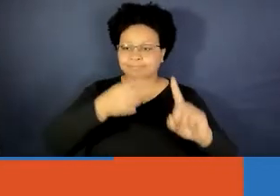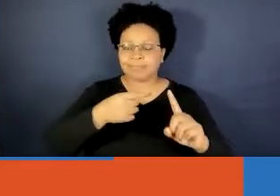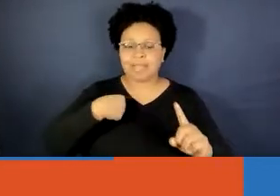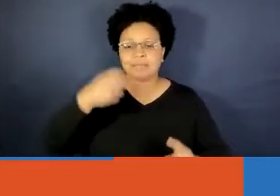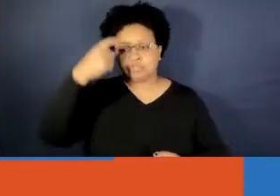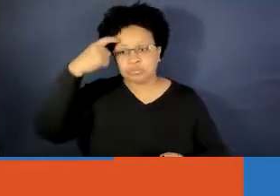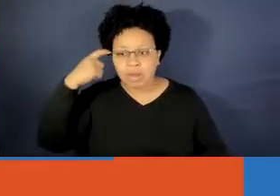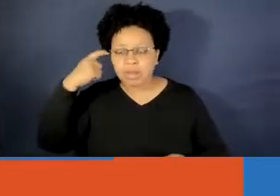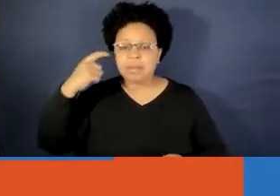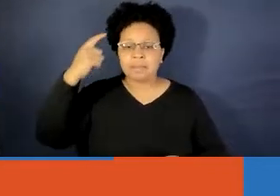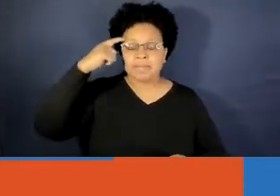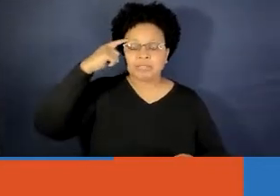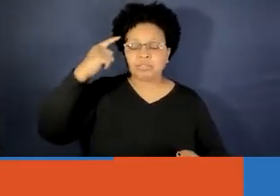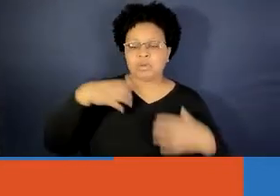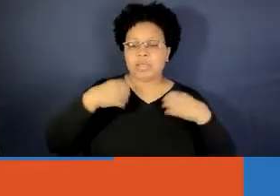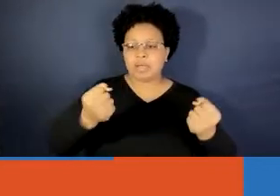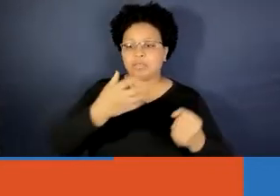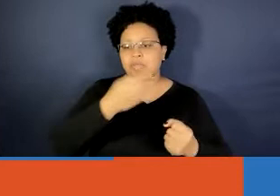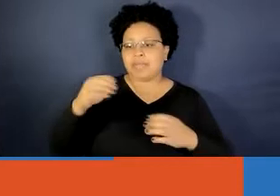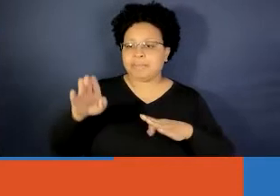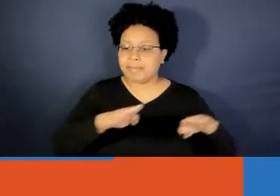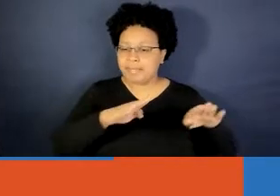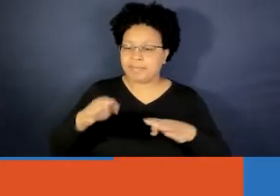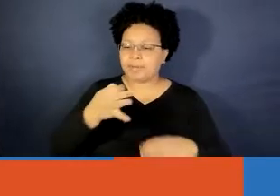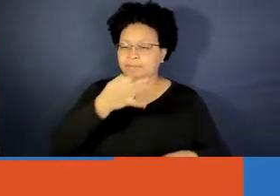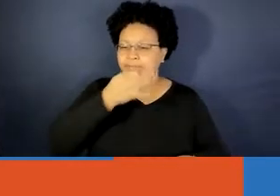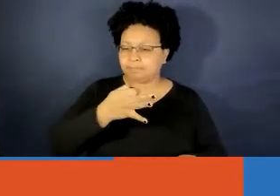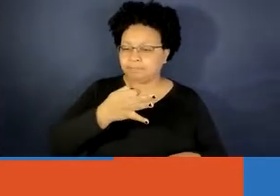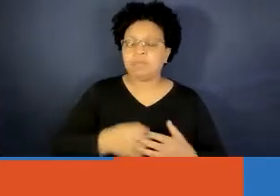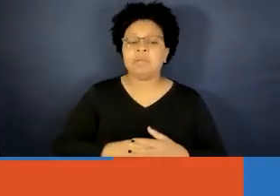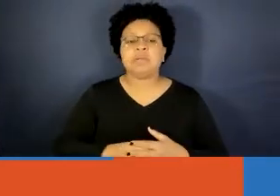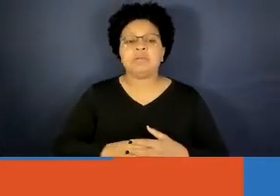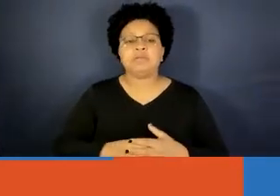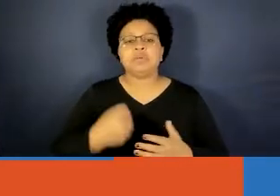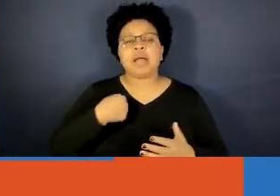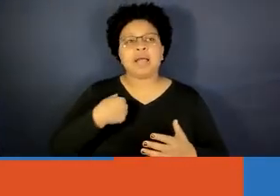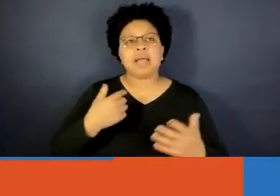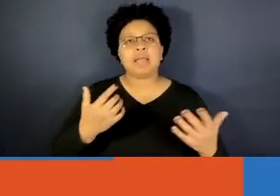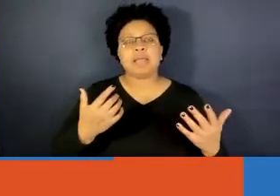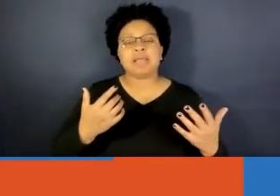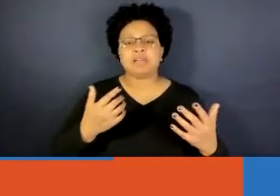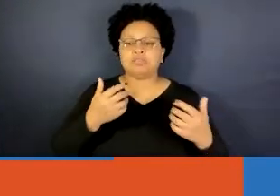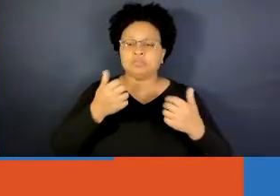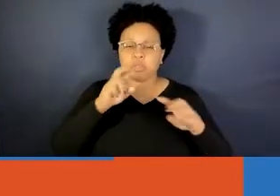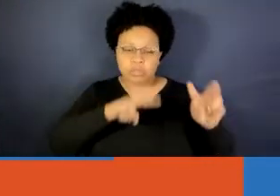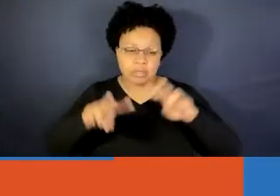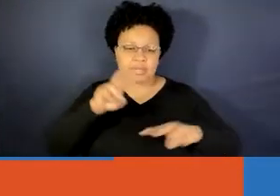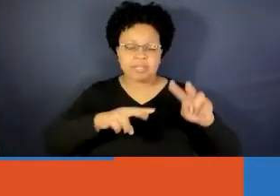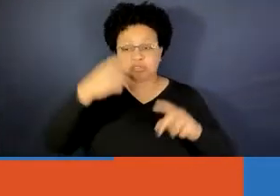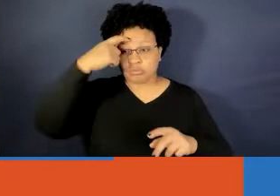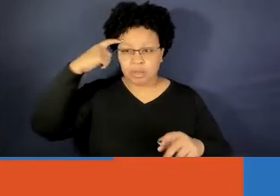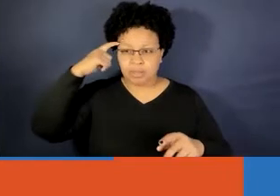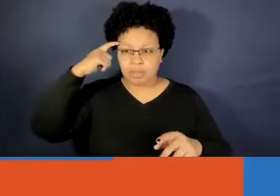mental health, and behavior expert. And so I pretty much look at how trauma impacts the entire